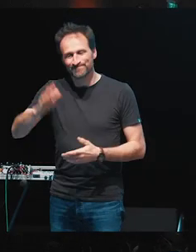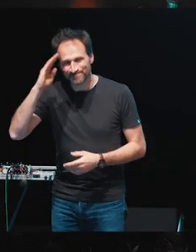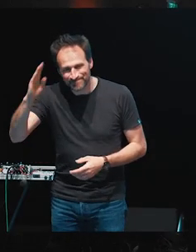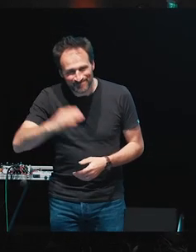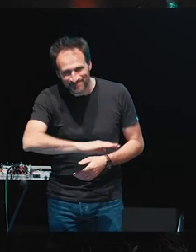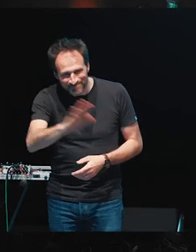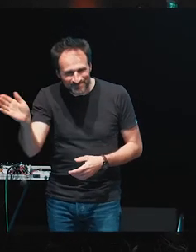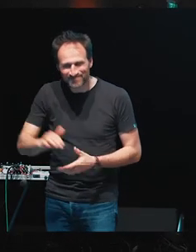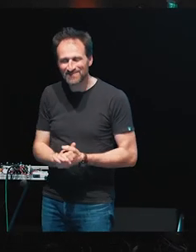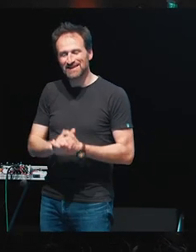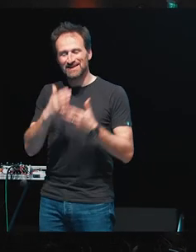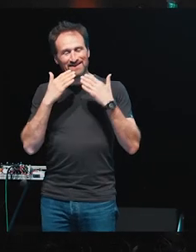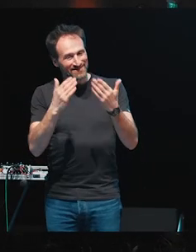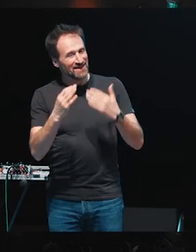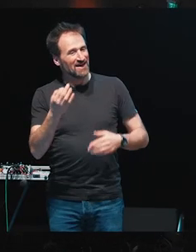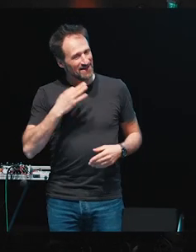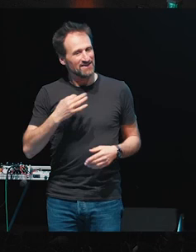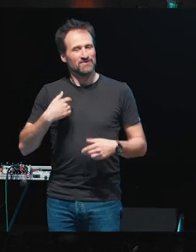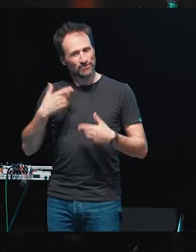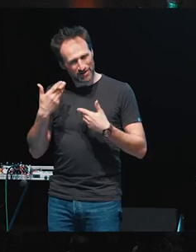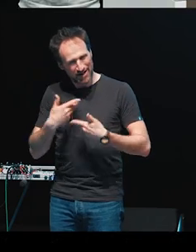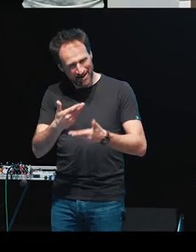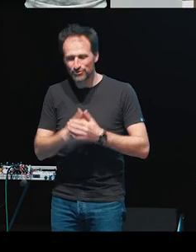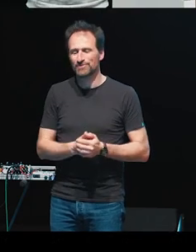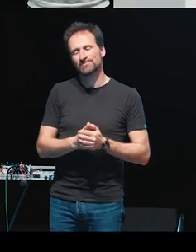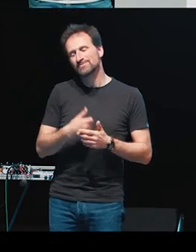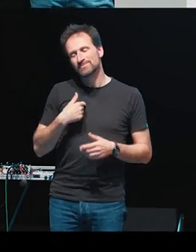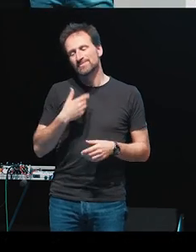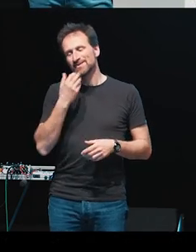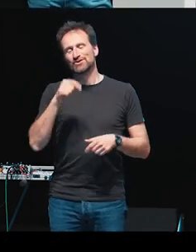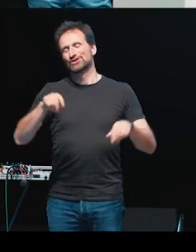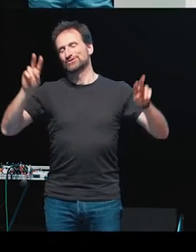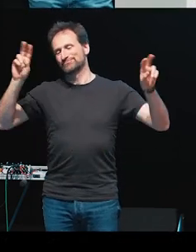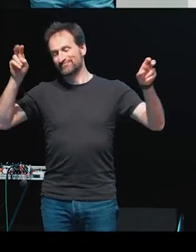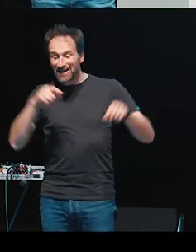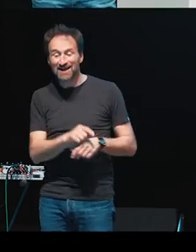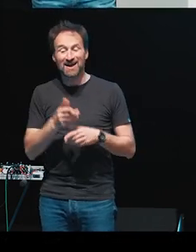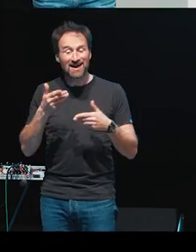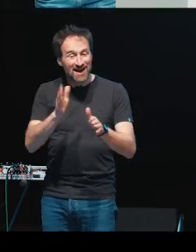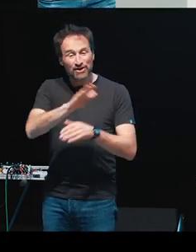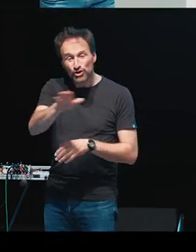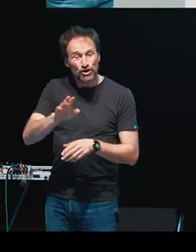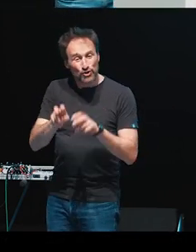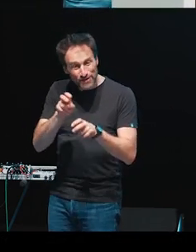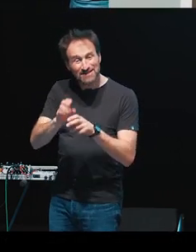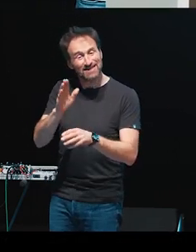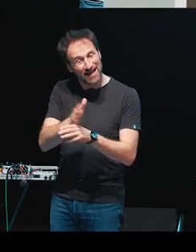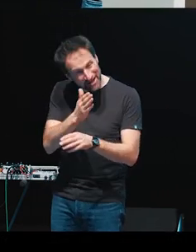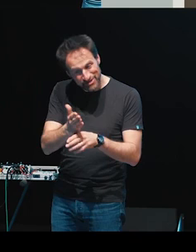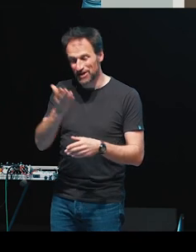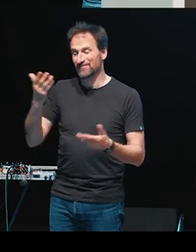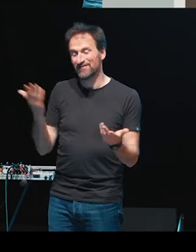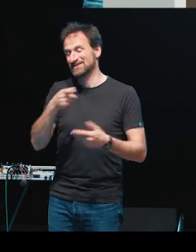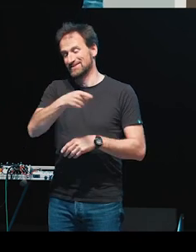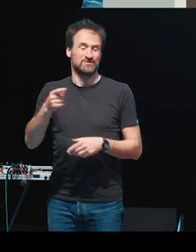Hello, everyone. Thank you for coming in. I've titled my talk as Let Your Users Decide What They Want. So basically, everyone here,